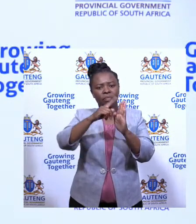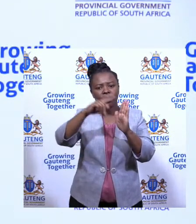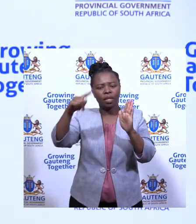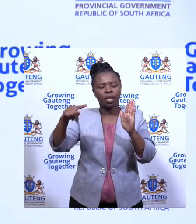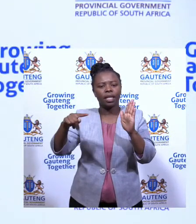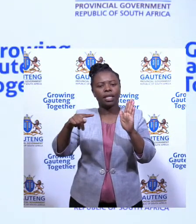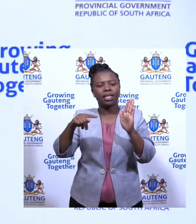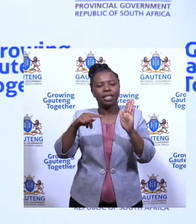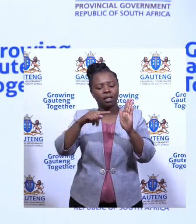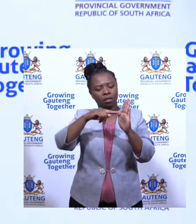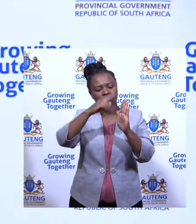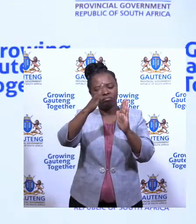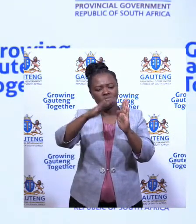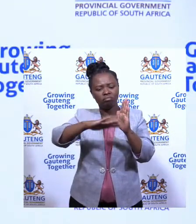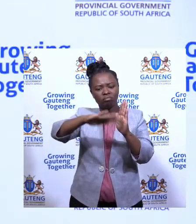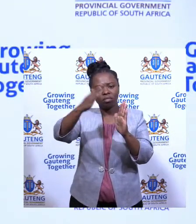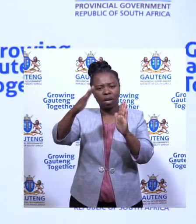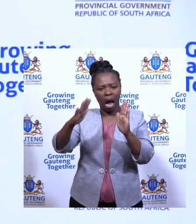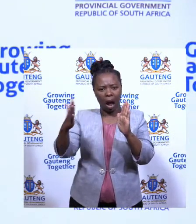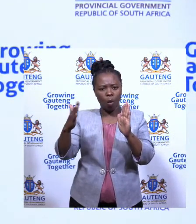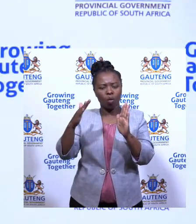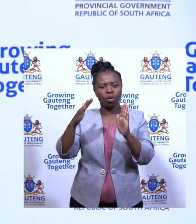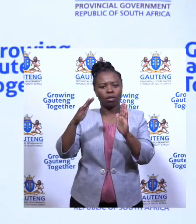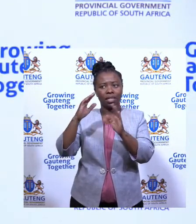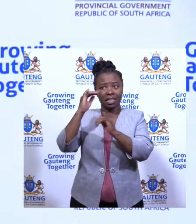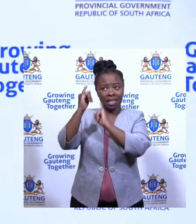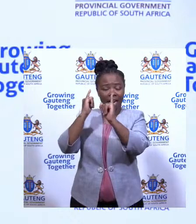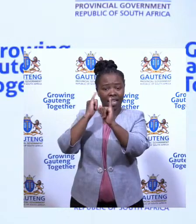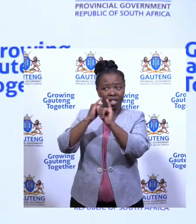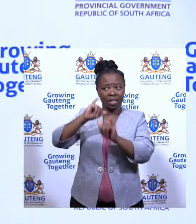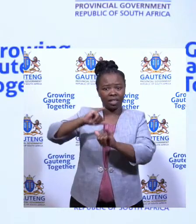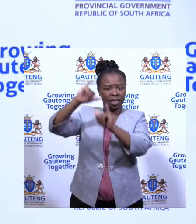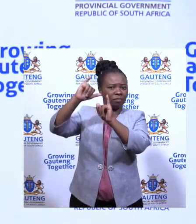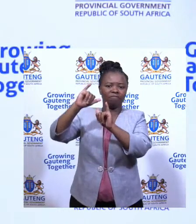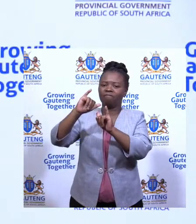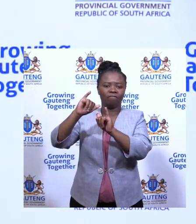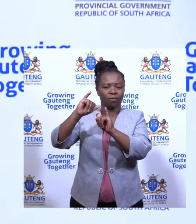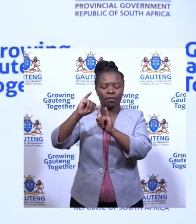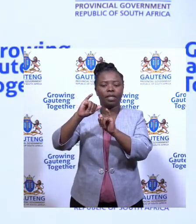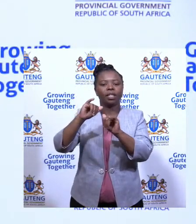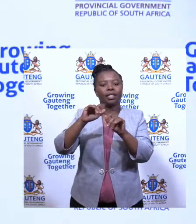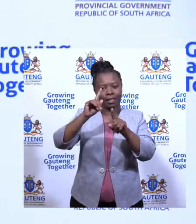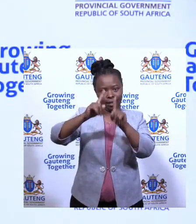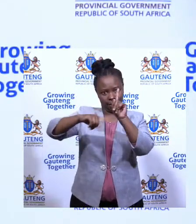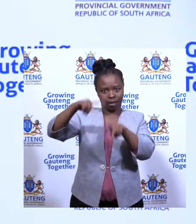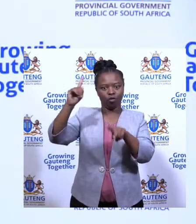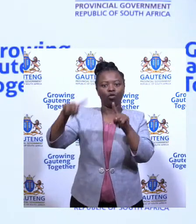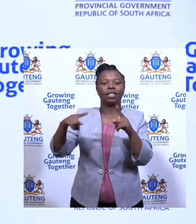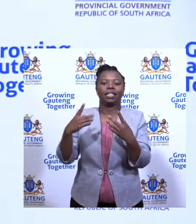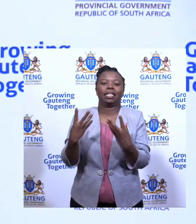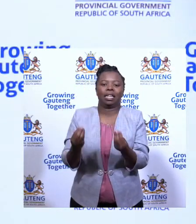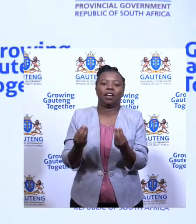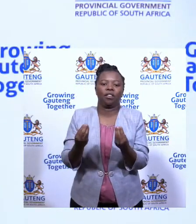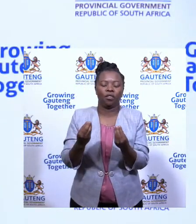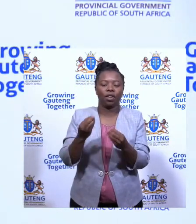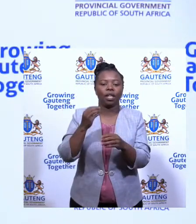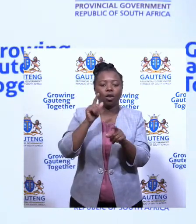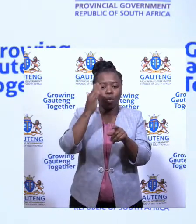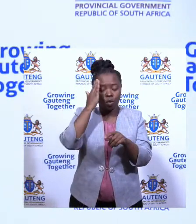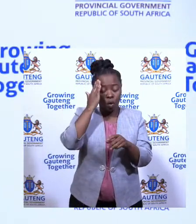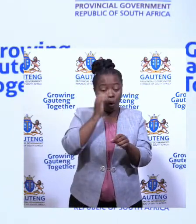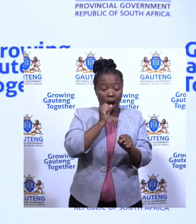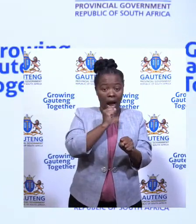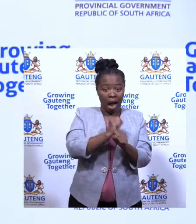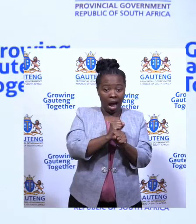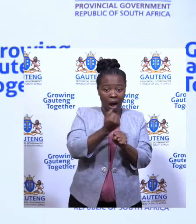across the whole of Gauteng. We are seeing differences in different suburbs. For example, in Carltonville, where we know there's a